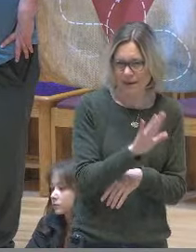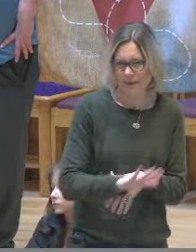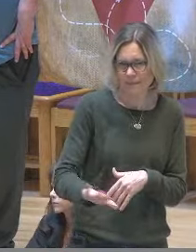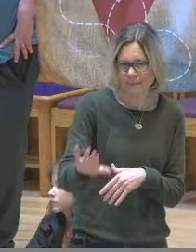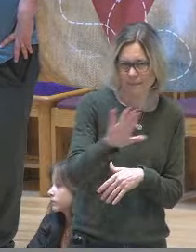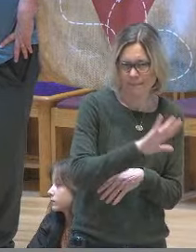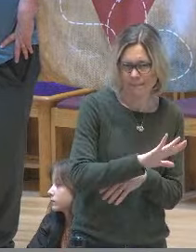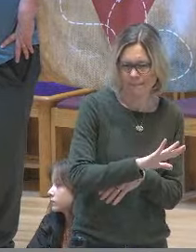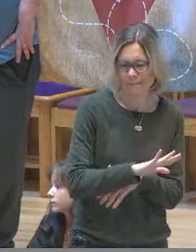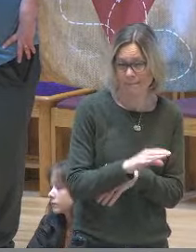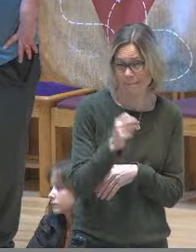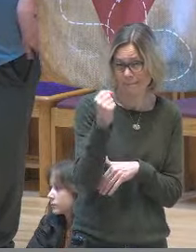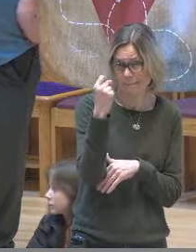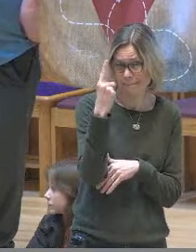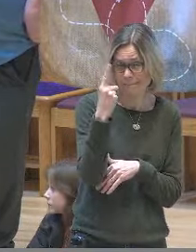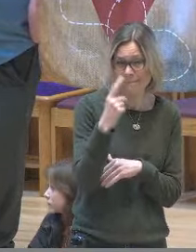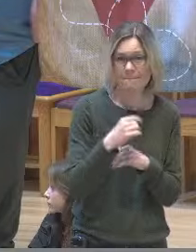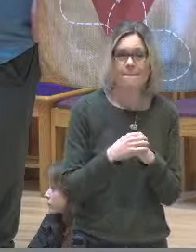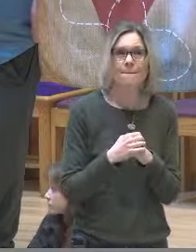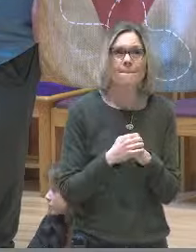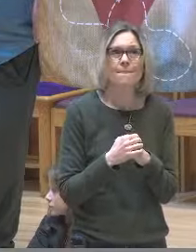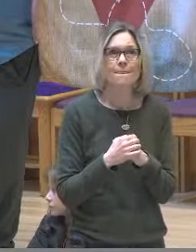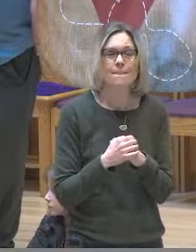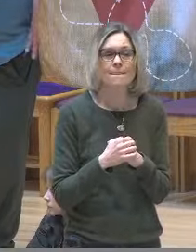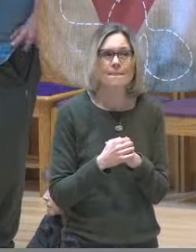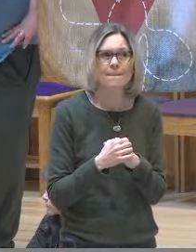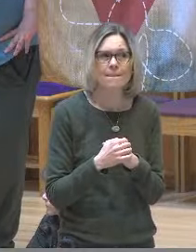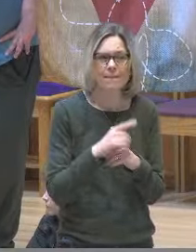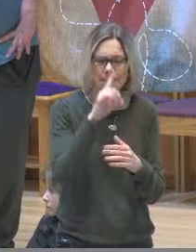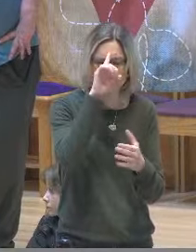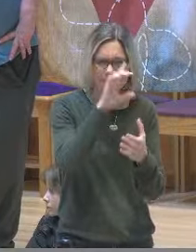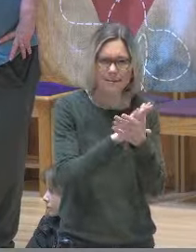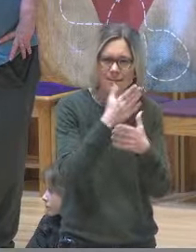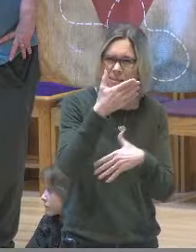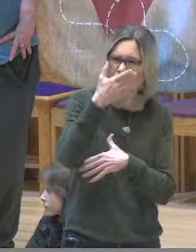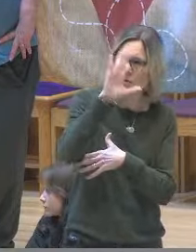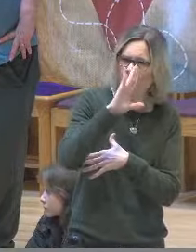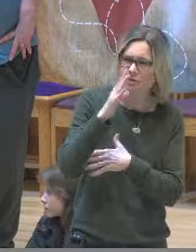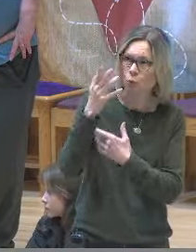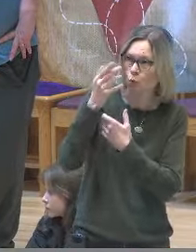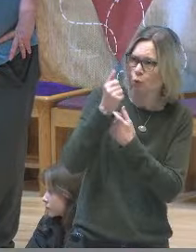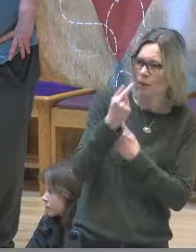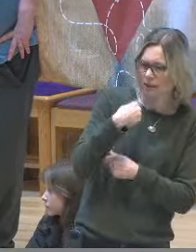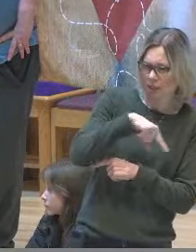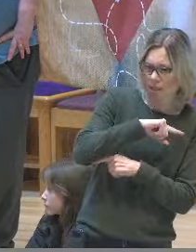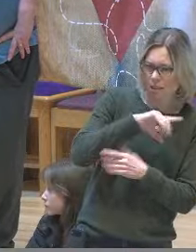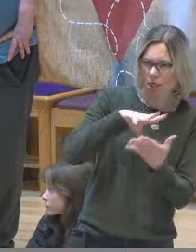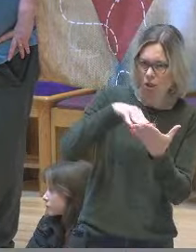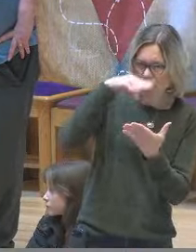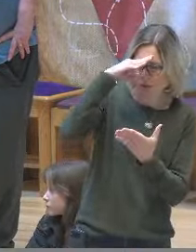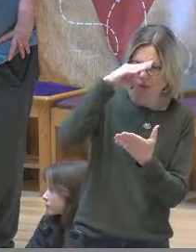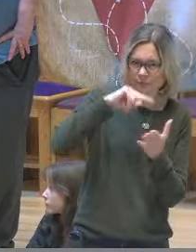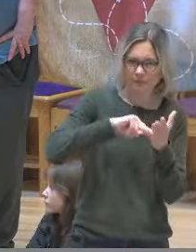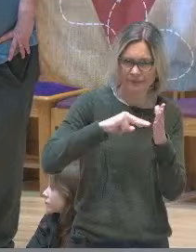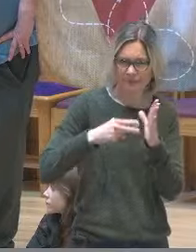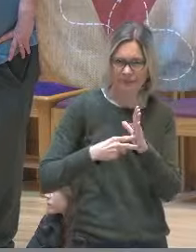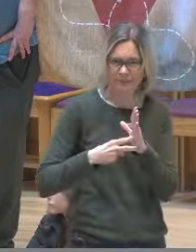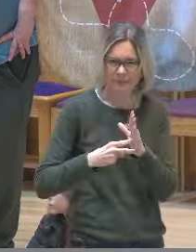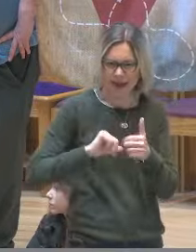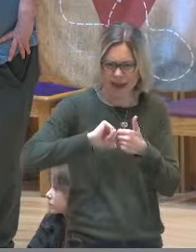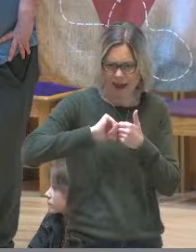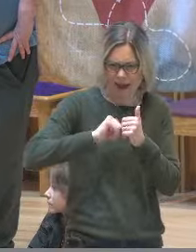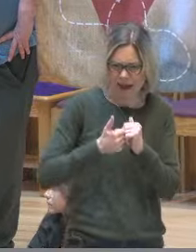thing. I believe God also trusts us to learn what that means and how to be